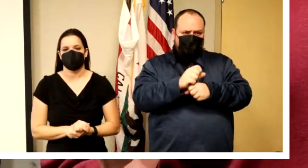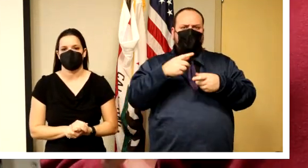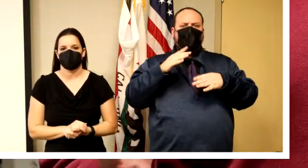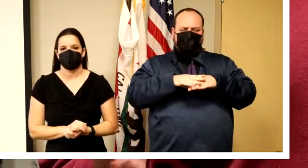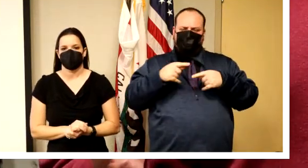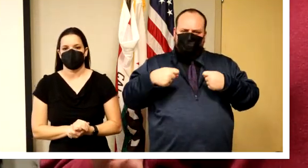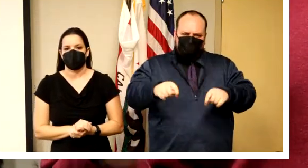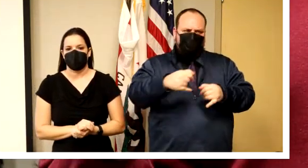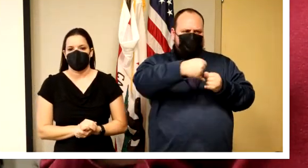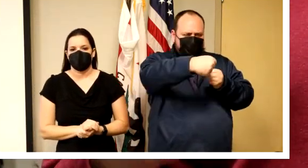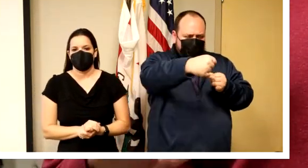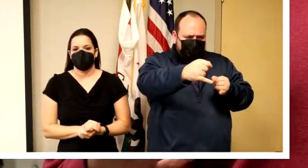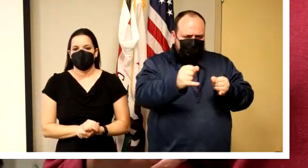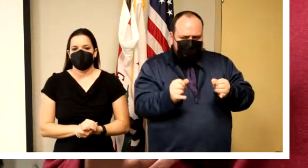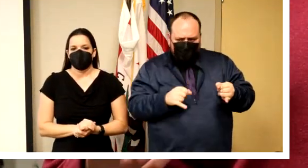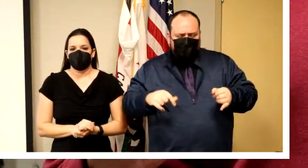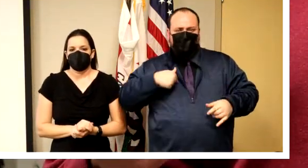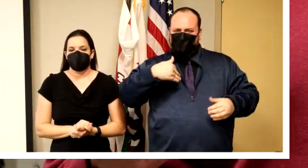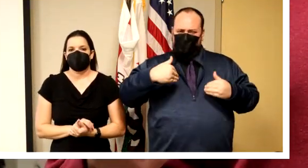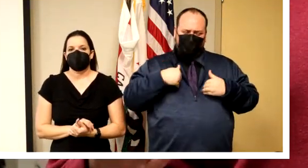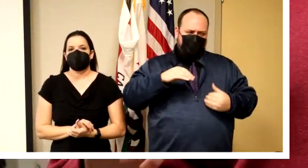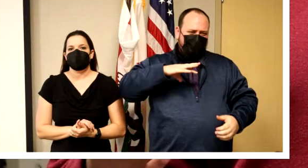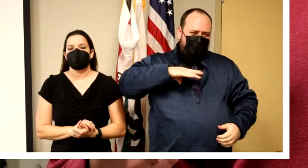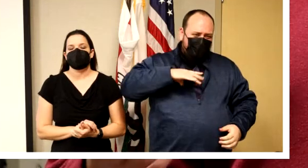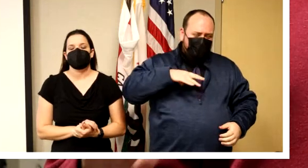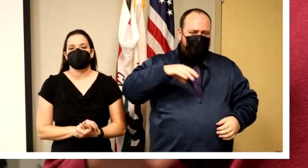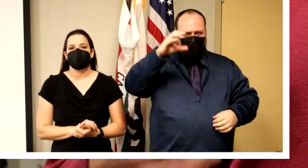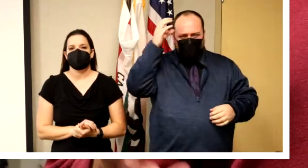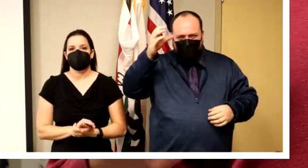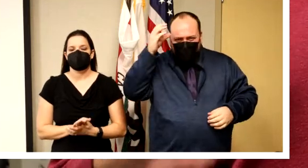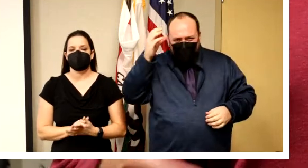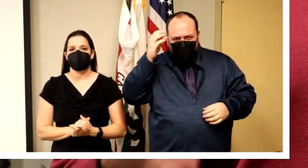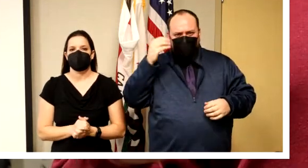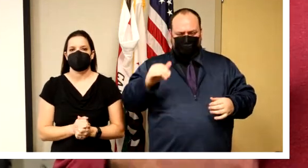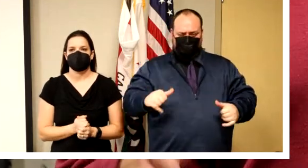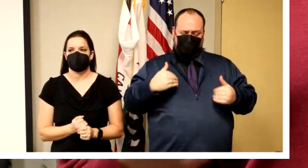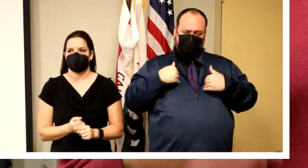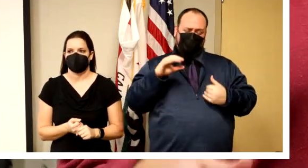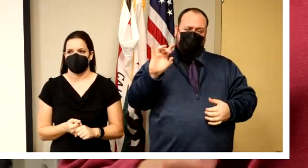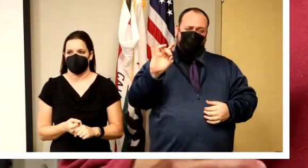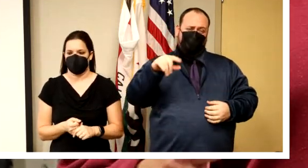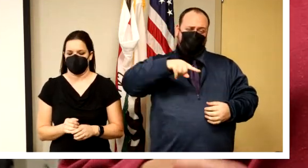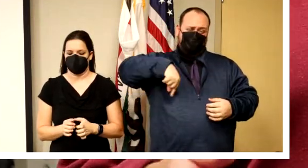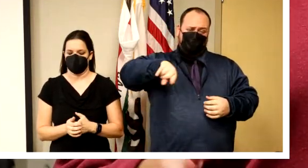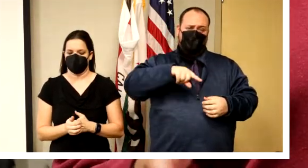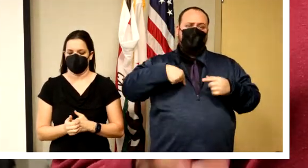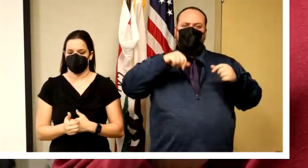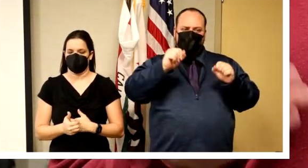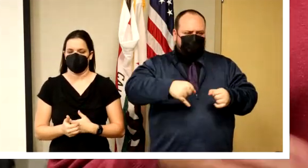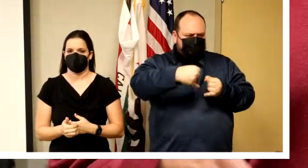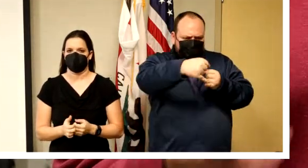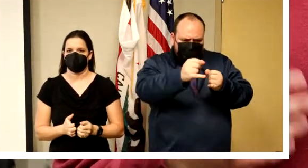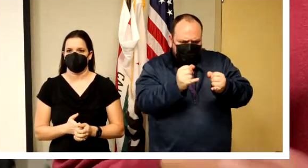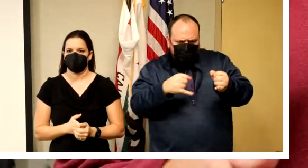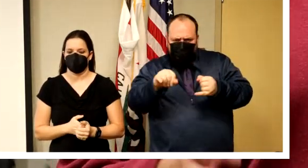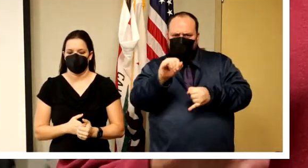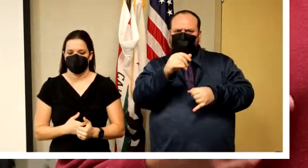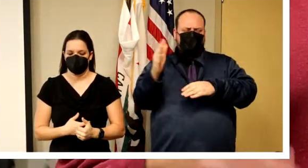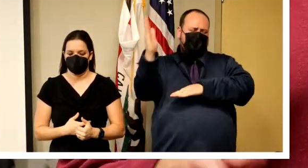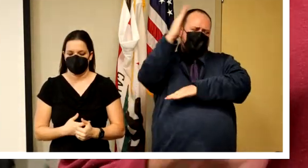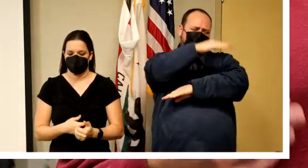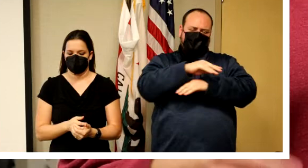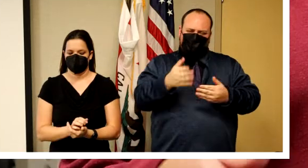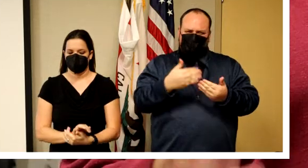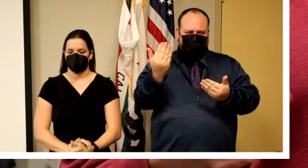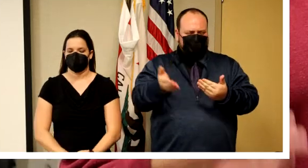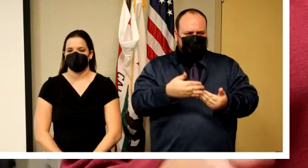cool computer and I had all the data, and there were like 8 of us who had all this data, and we could draw districts all day long. In the way that finance and